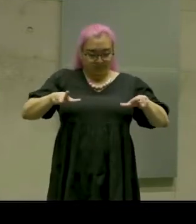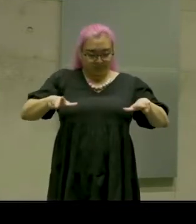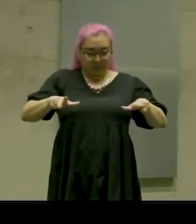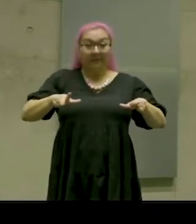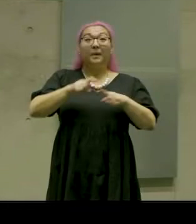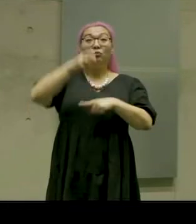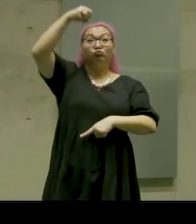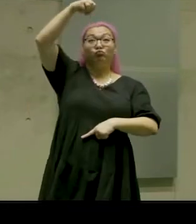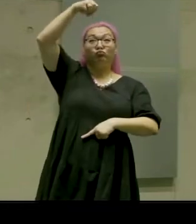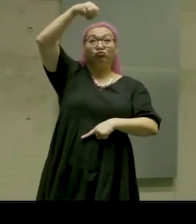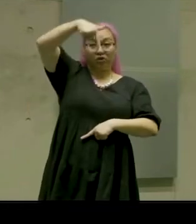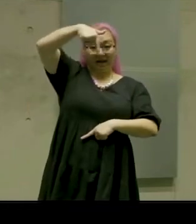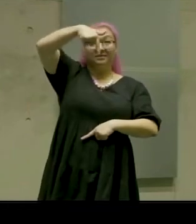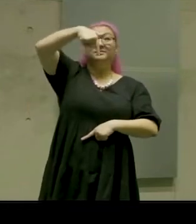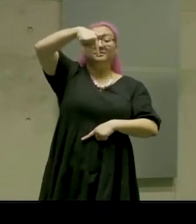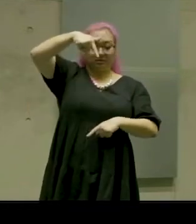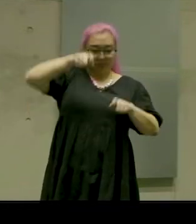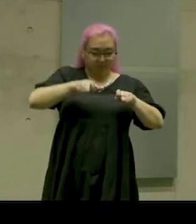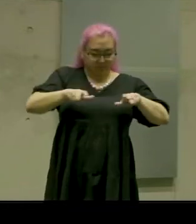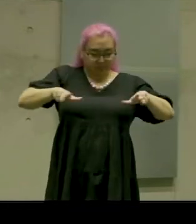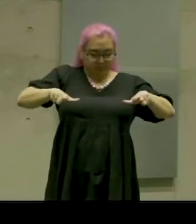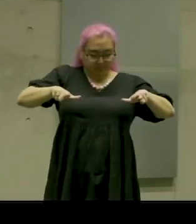notebook to